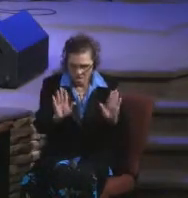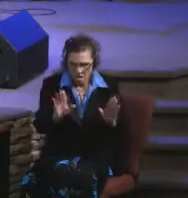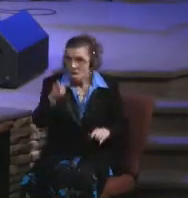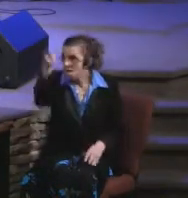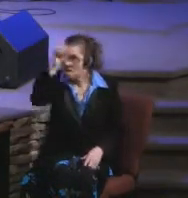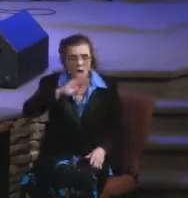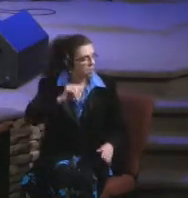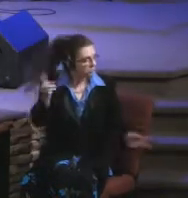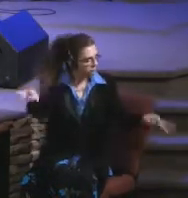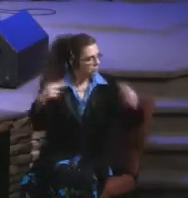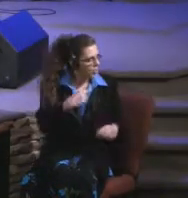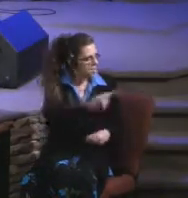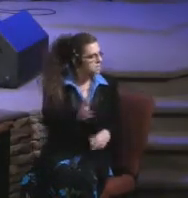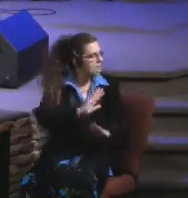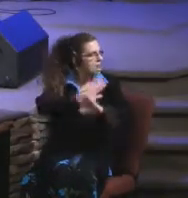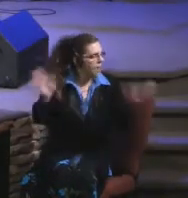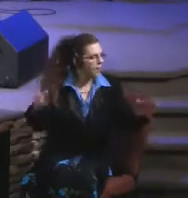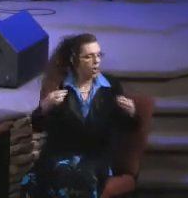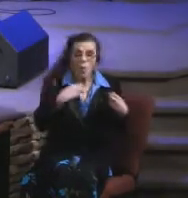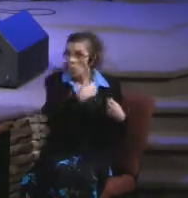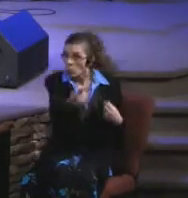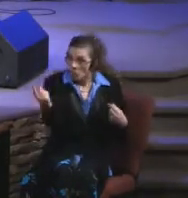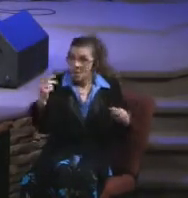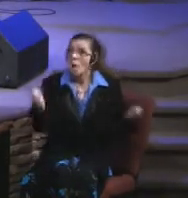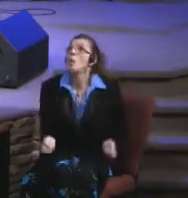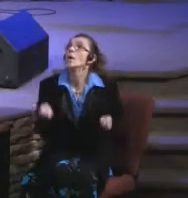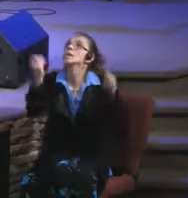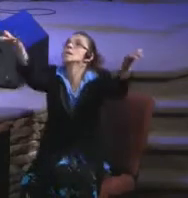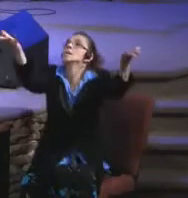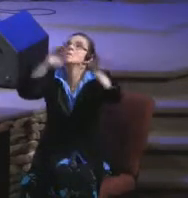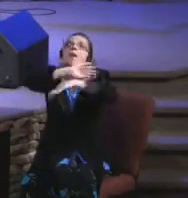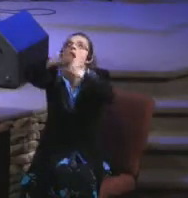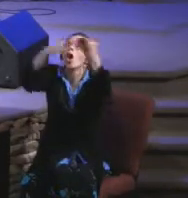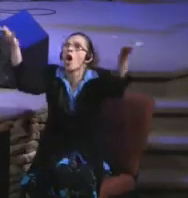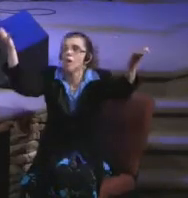anything. We owe him everything.